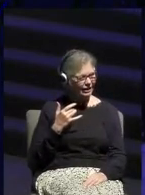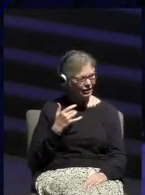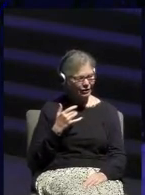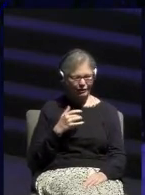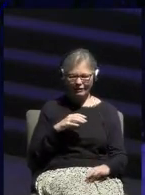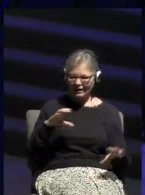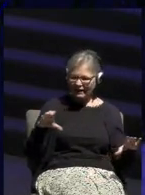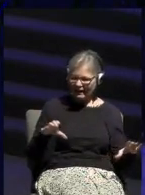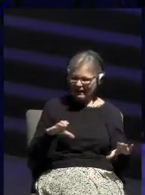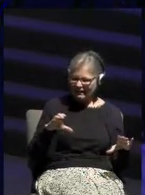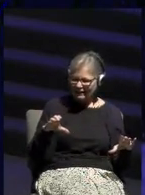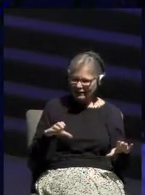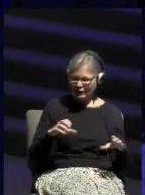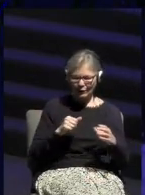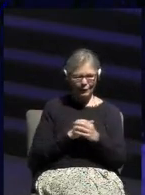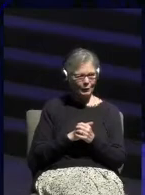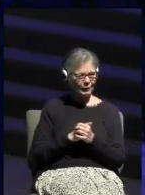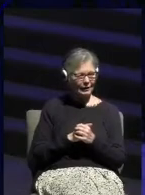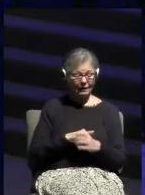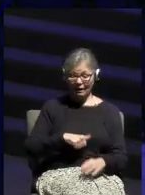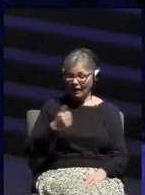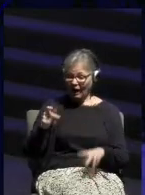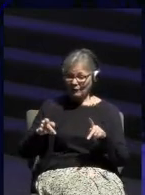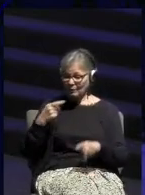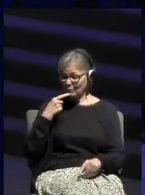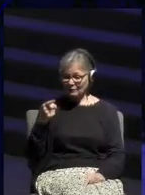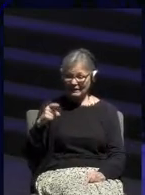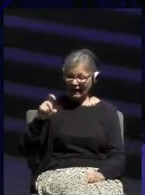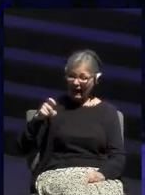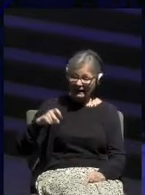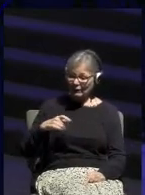I'm not feeling the way other people think I should be feeling.